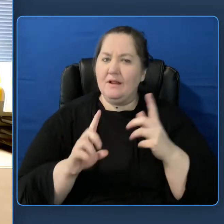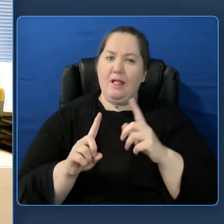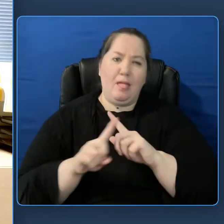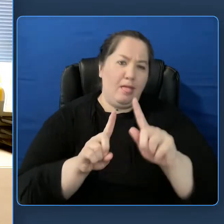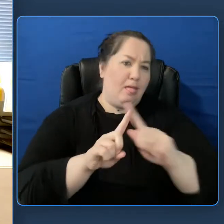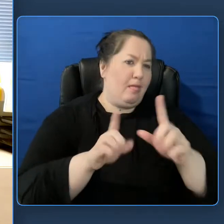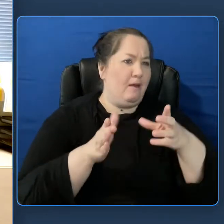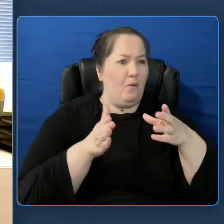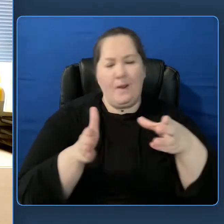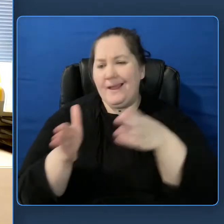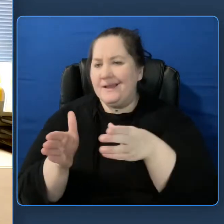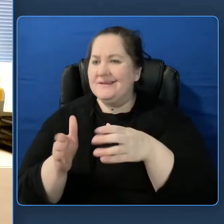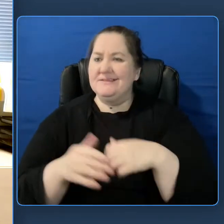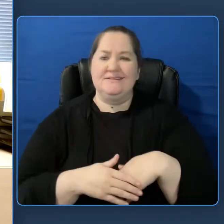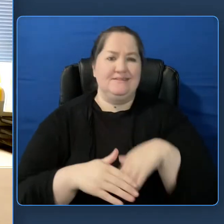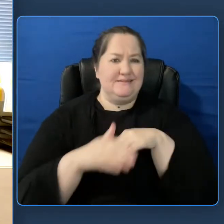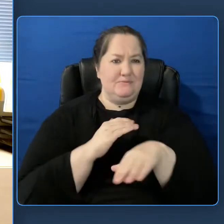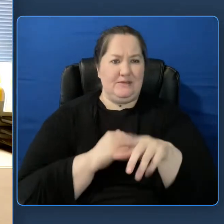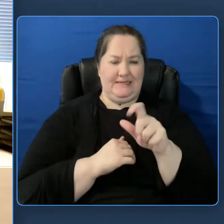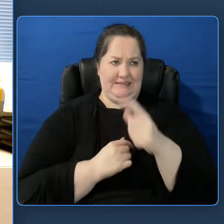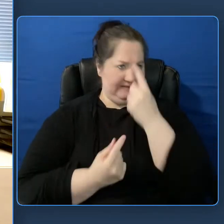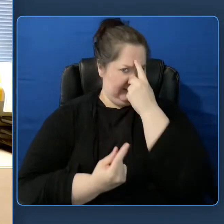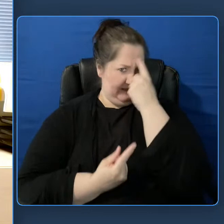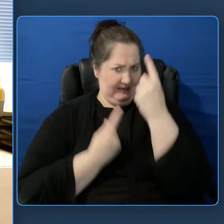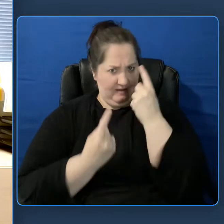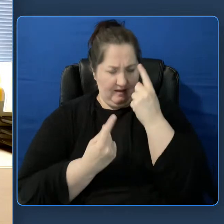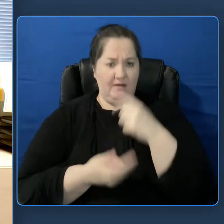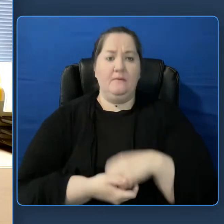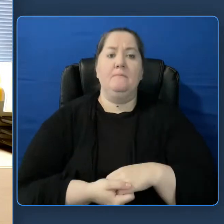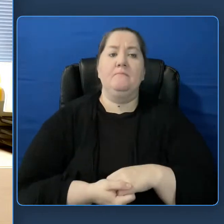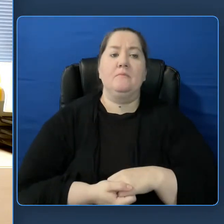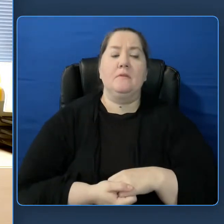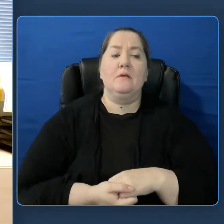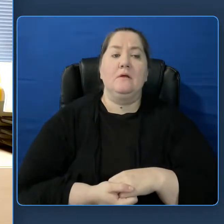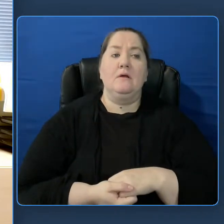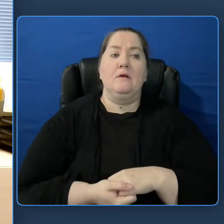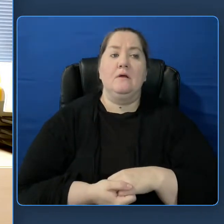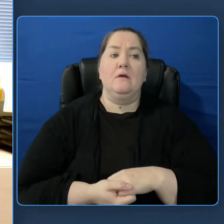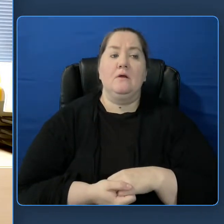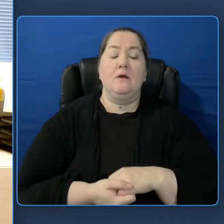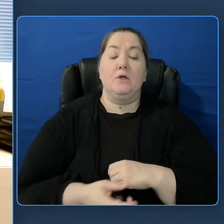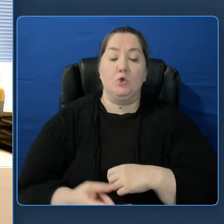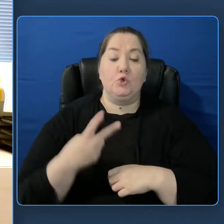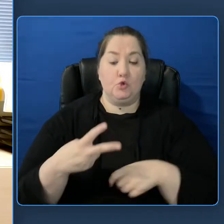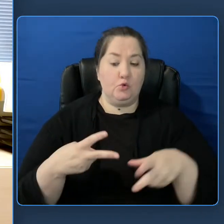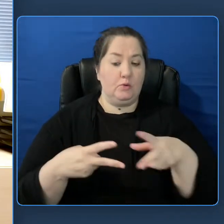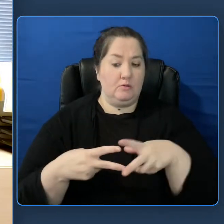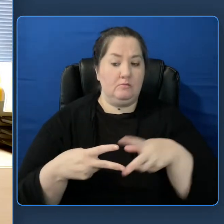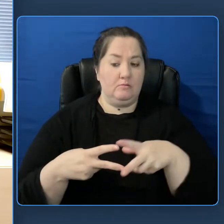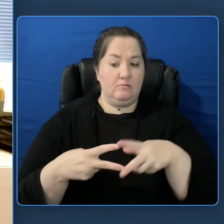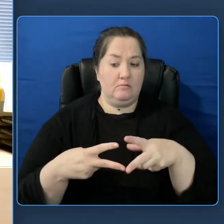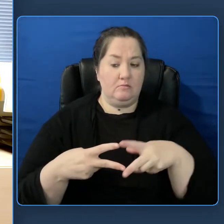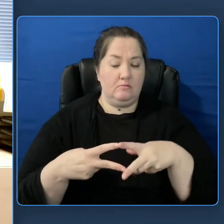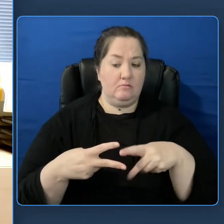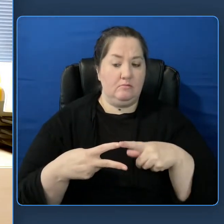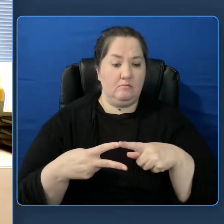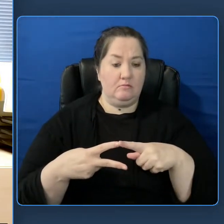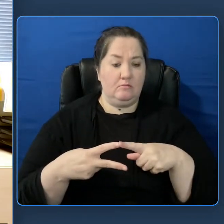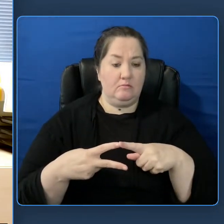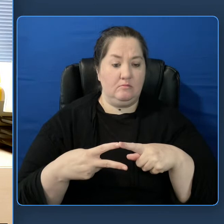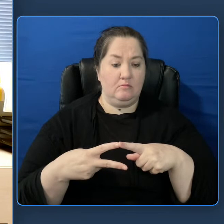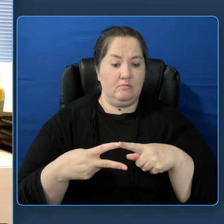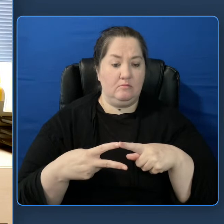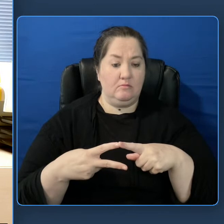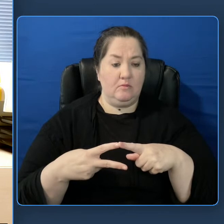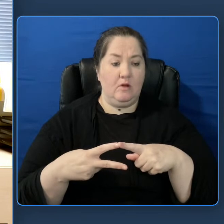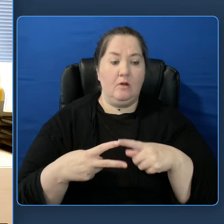different ways that accessibility needs to be thought about. Two that I talk about a lot are,